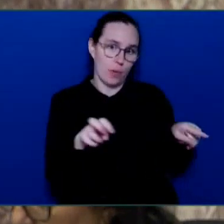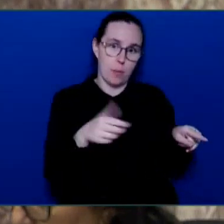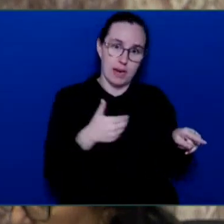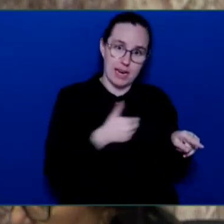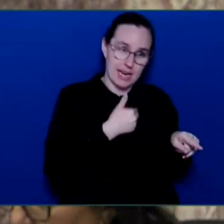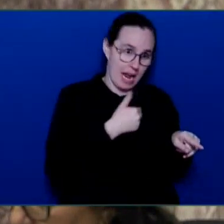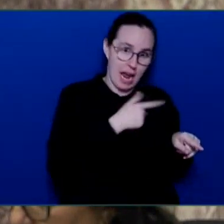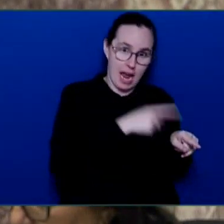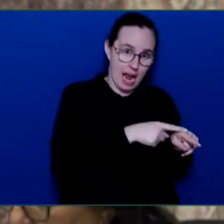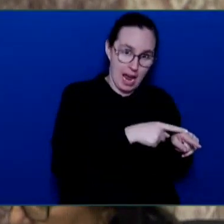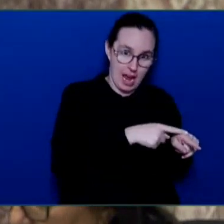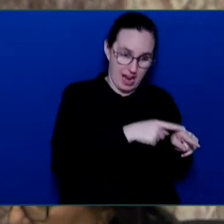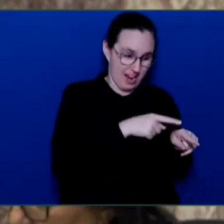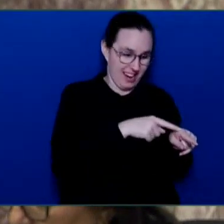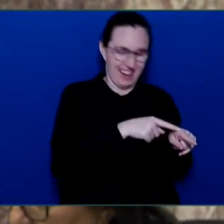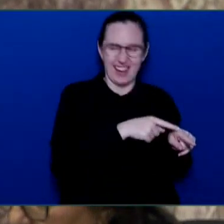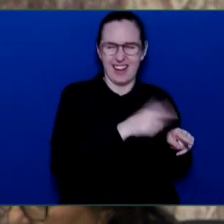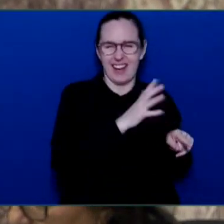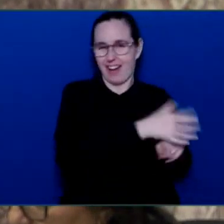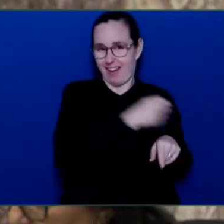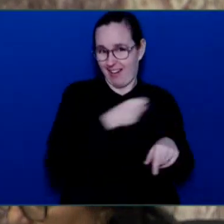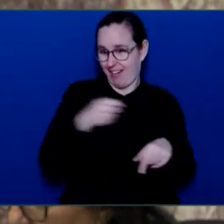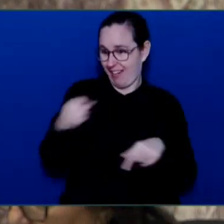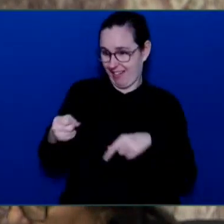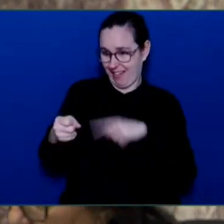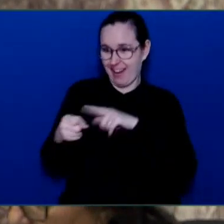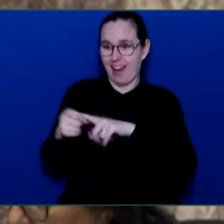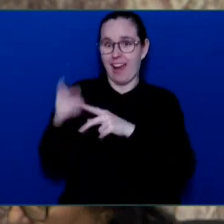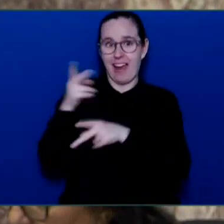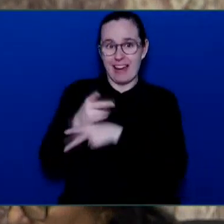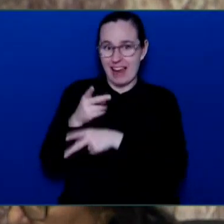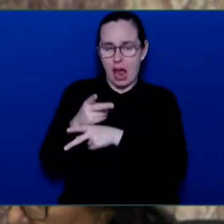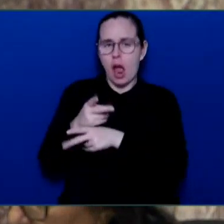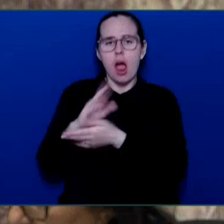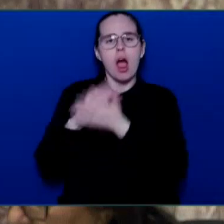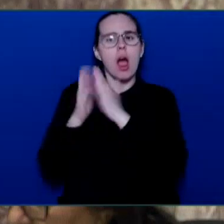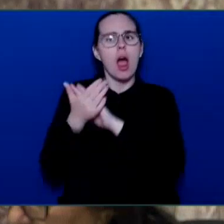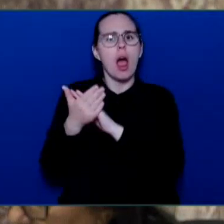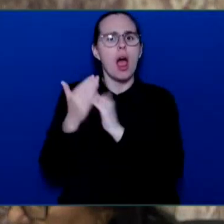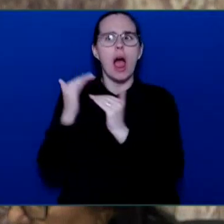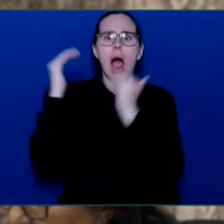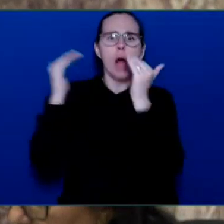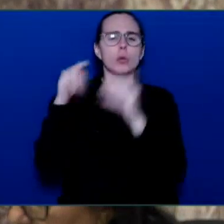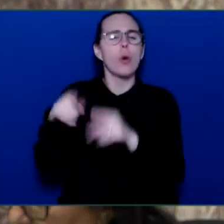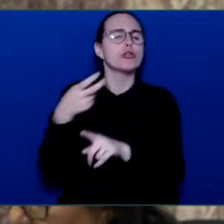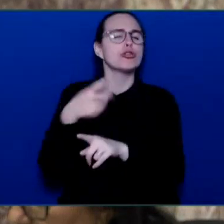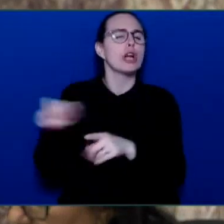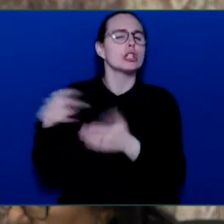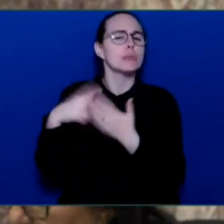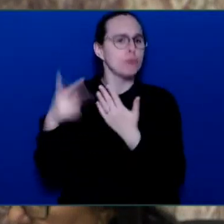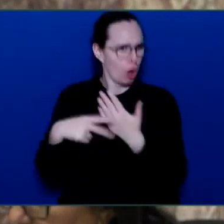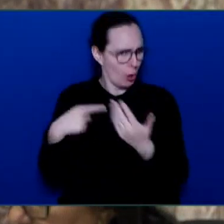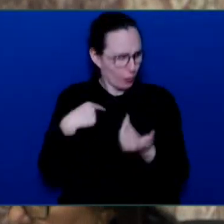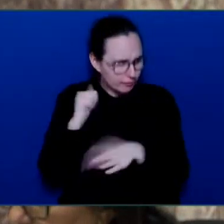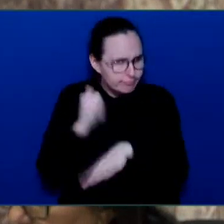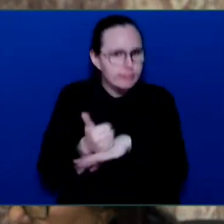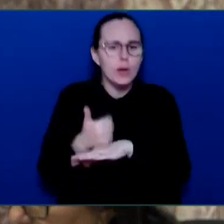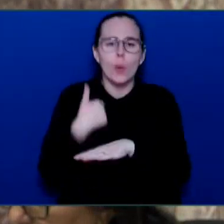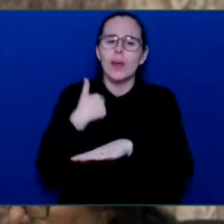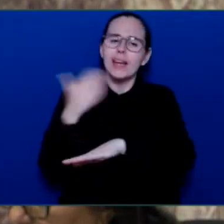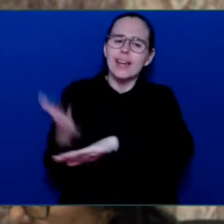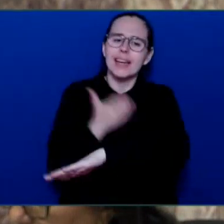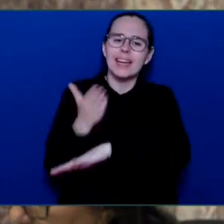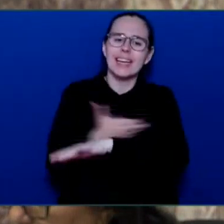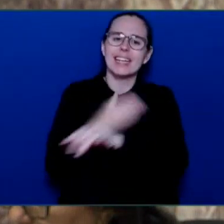system. We're working on the system and services to support children and youth with support needs. Honourable Speaker, we have the lowest number